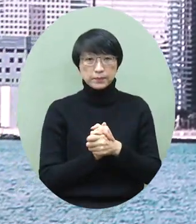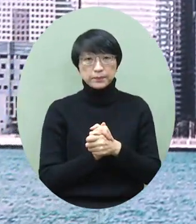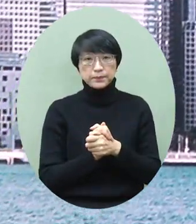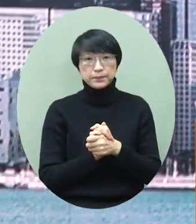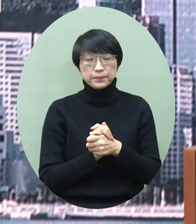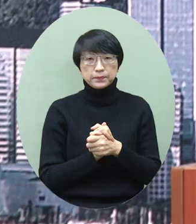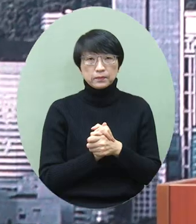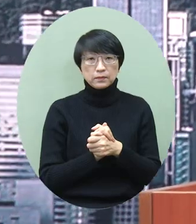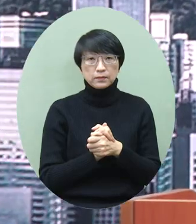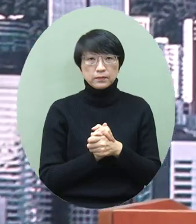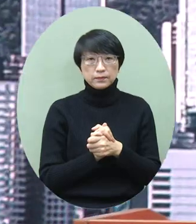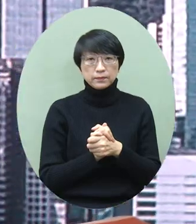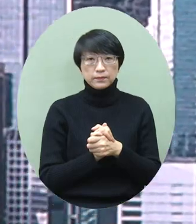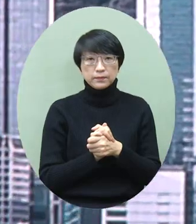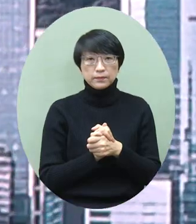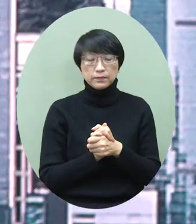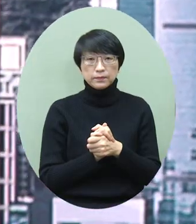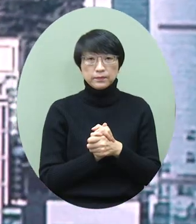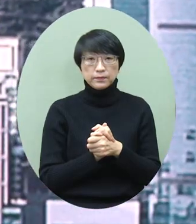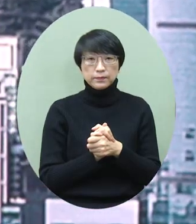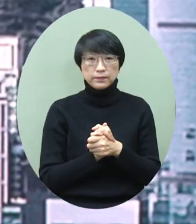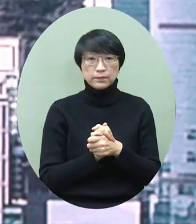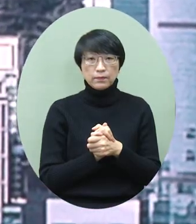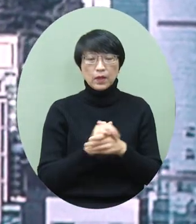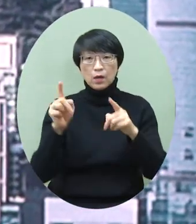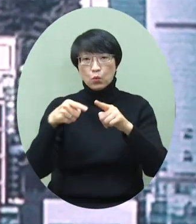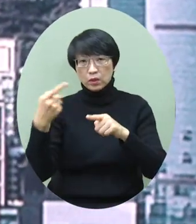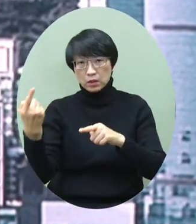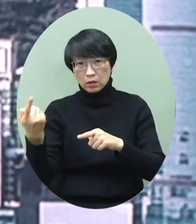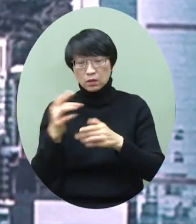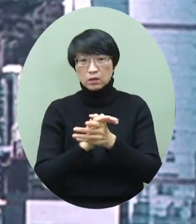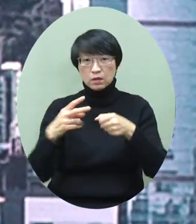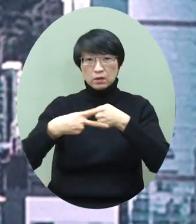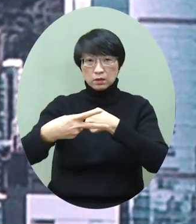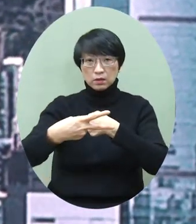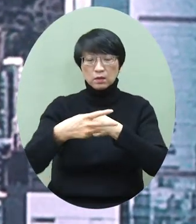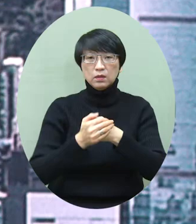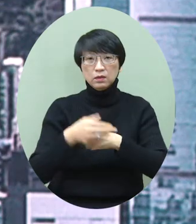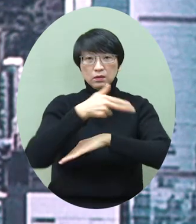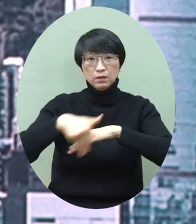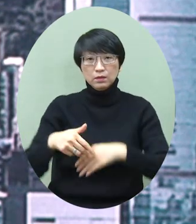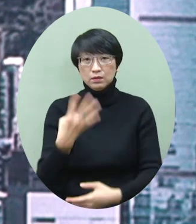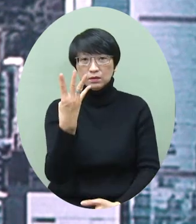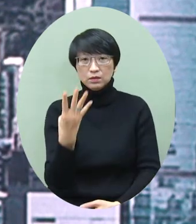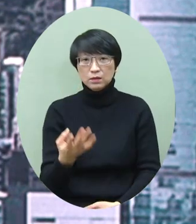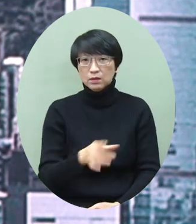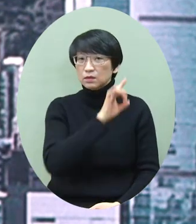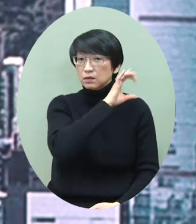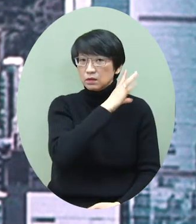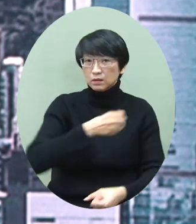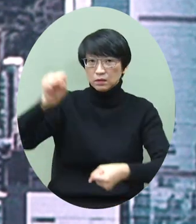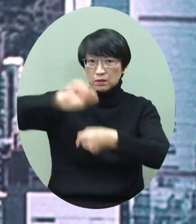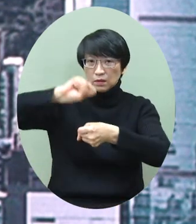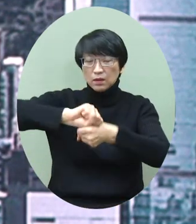there will be an addition of 4 hotels to the second round of the designated hotel schemes. And